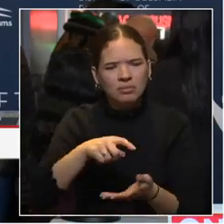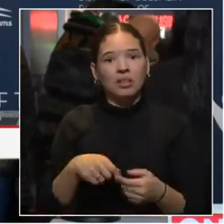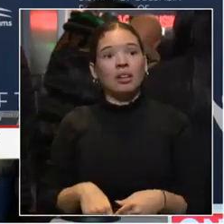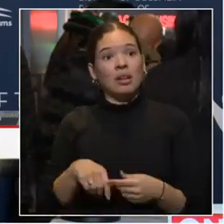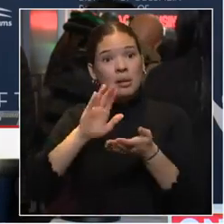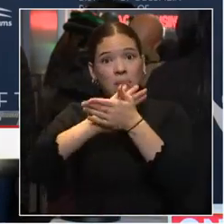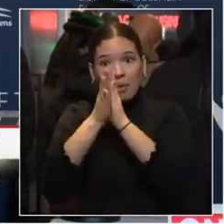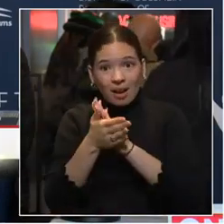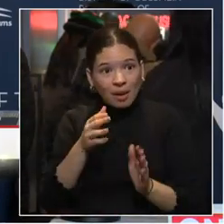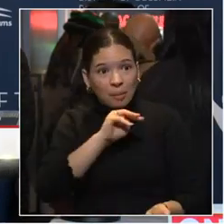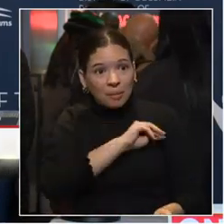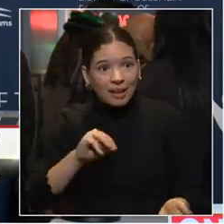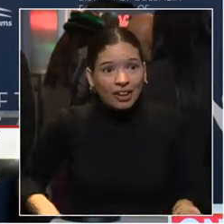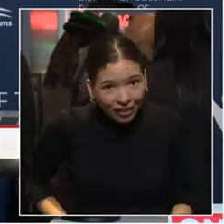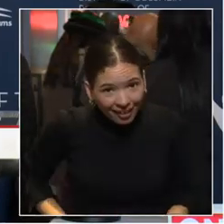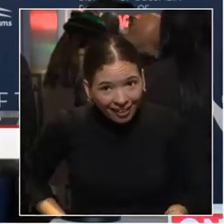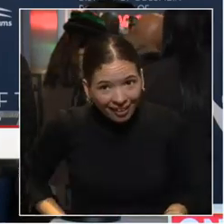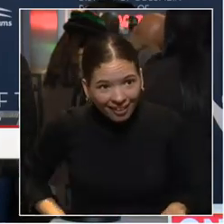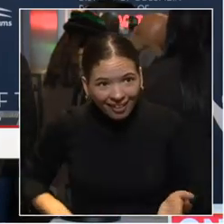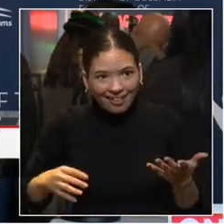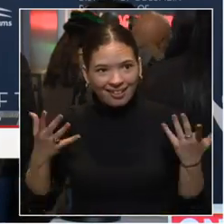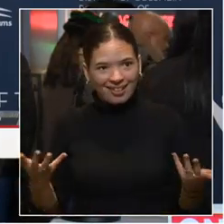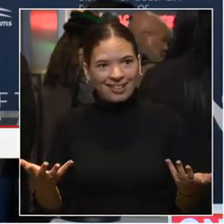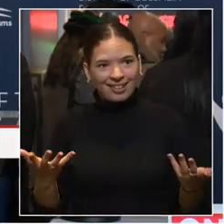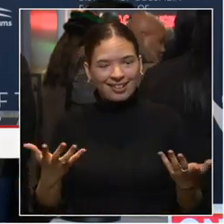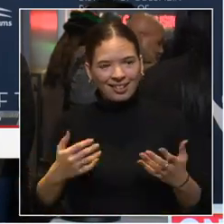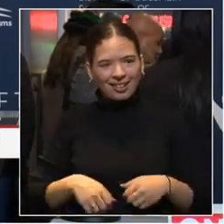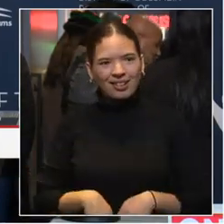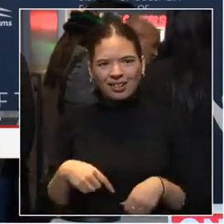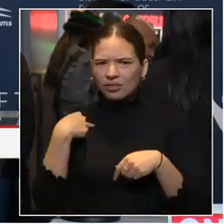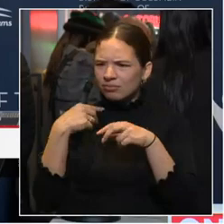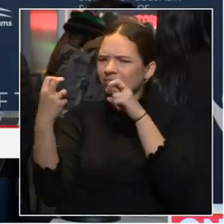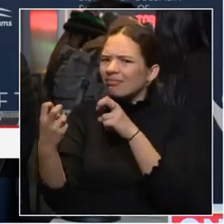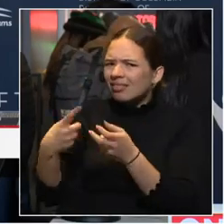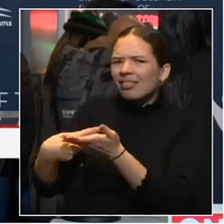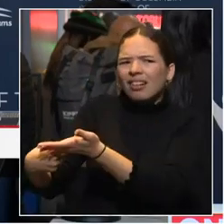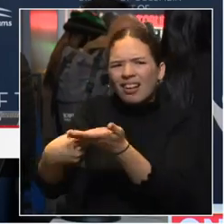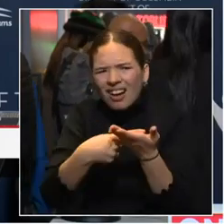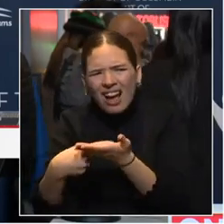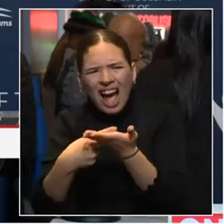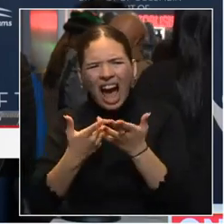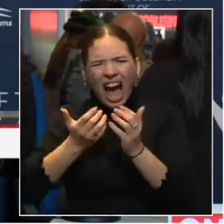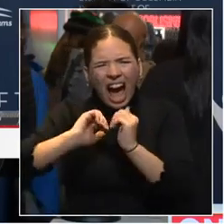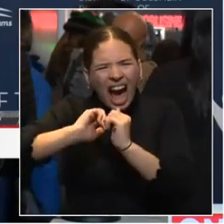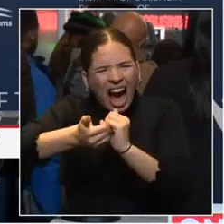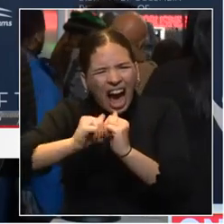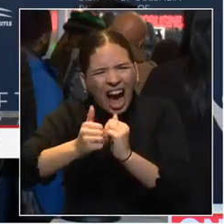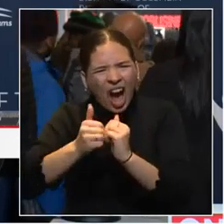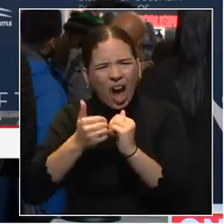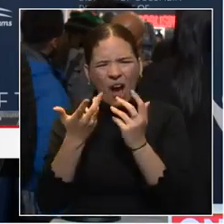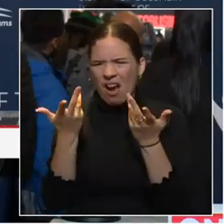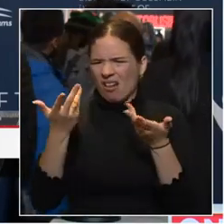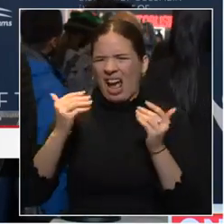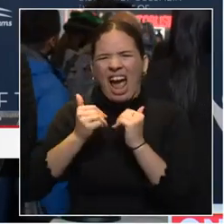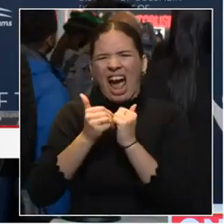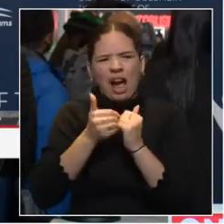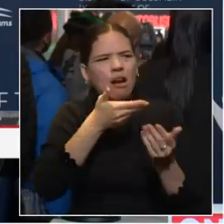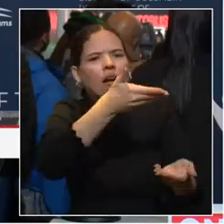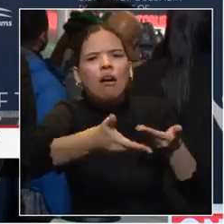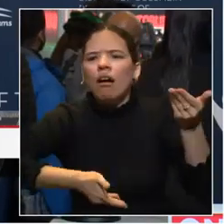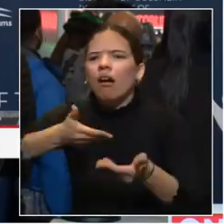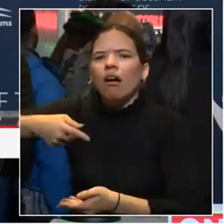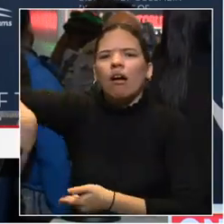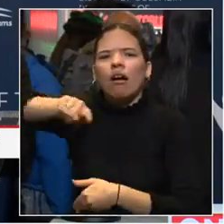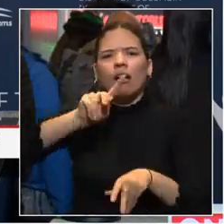be blessed to be one of them, to talk about how we can employ our young people. And I can just tell you history-wise, there